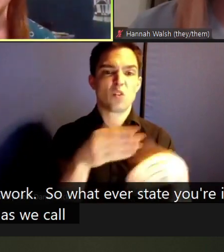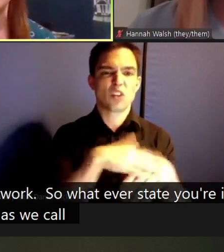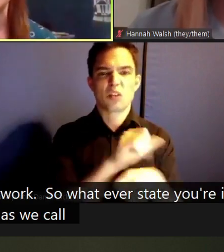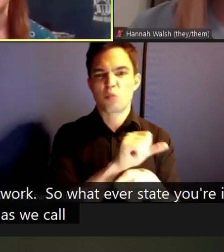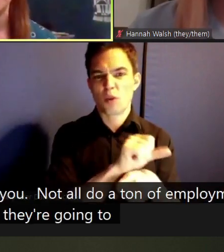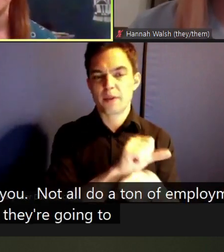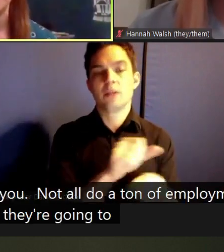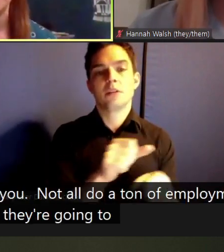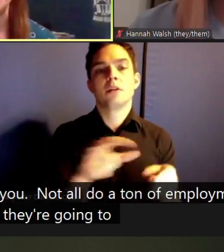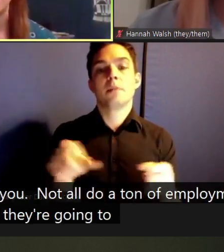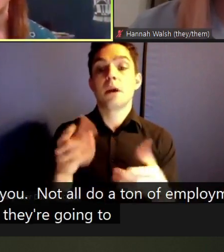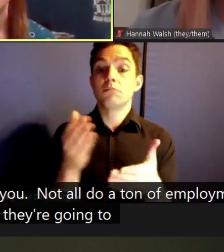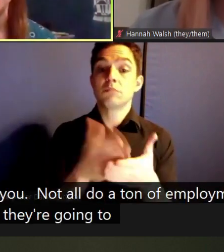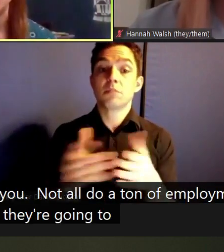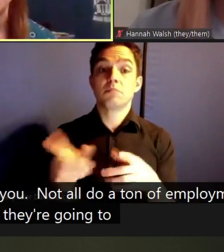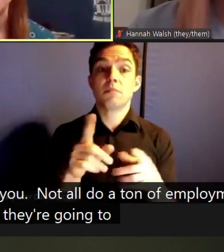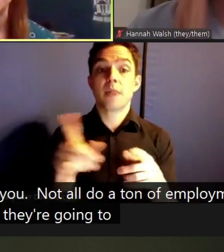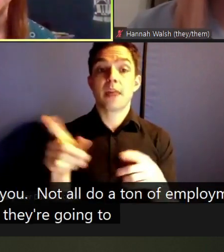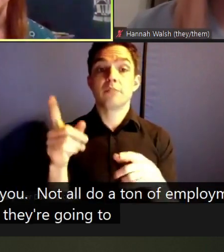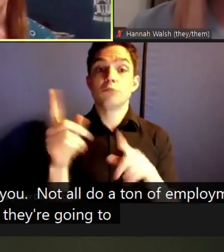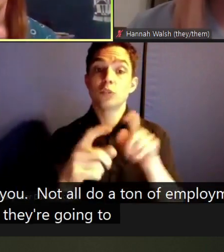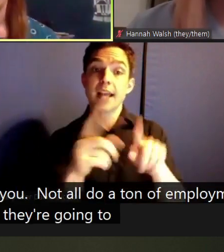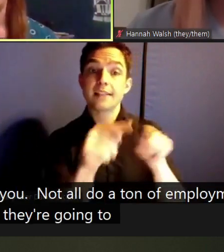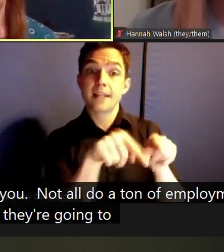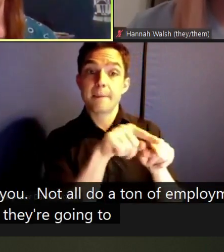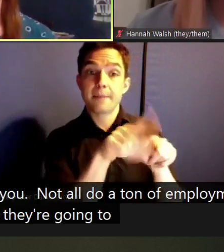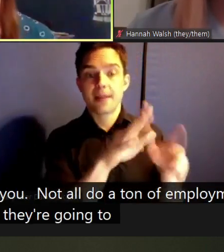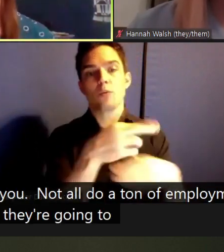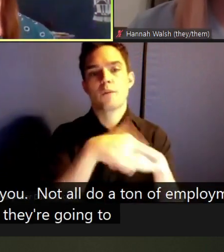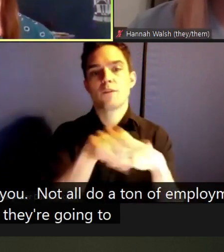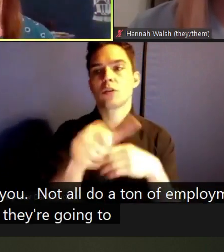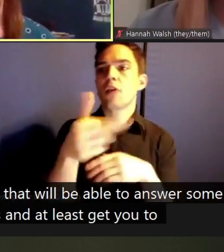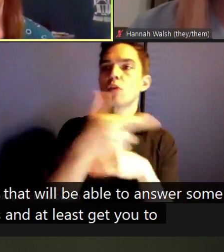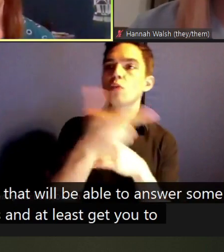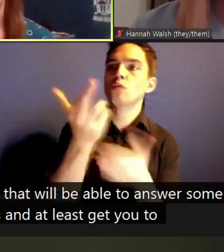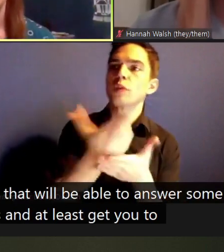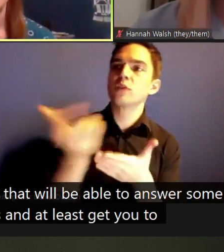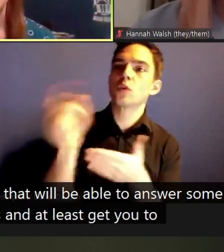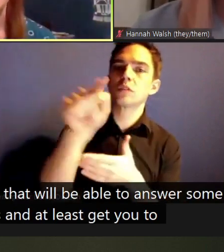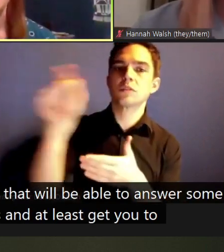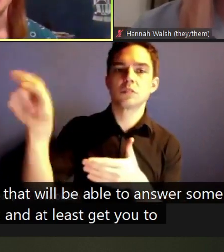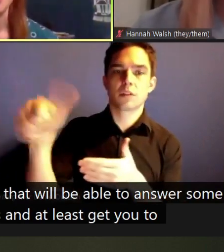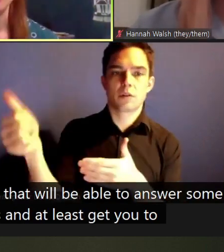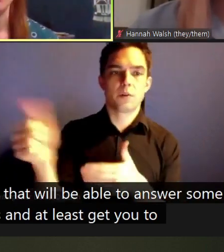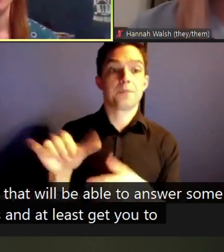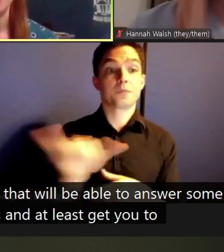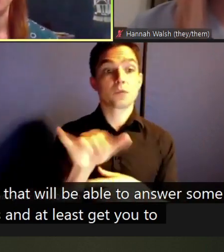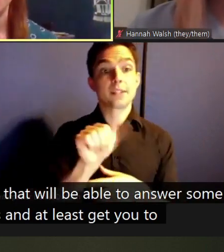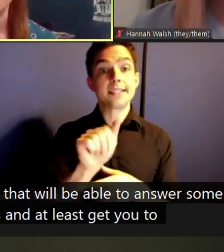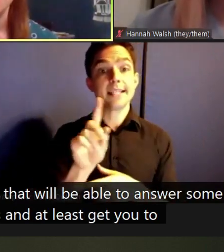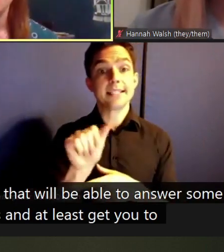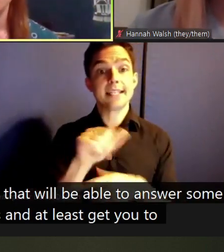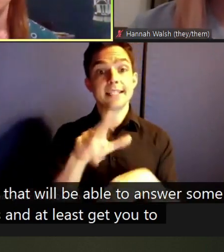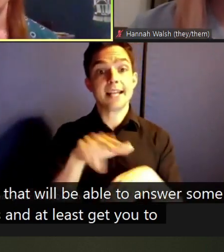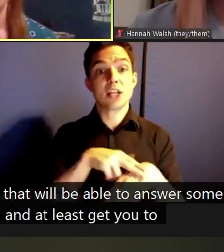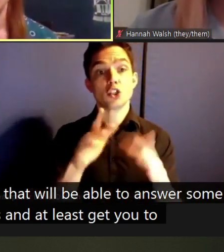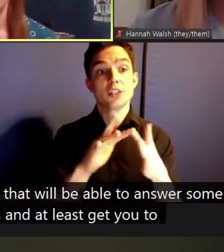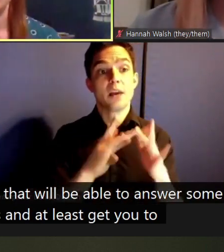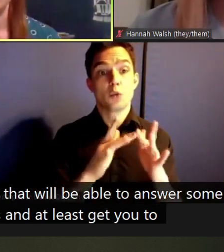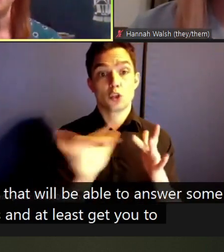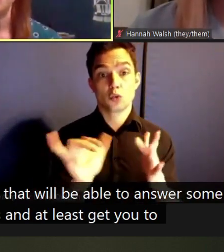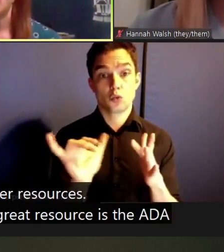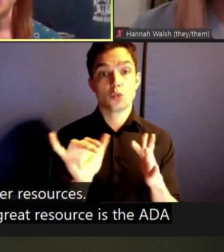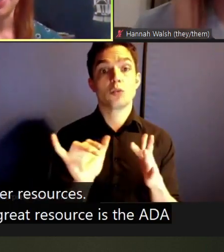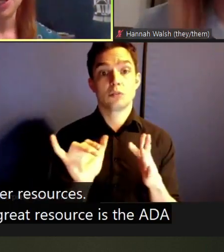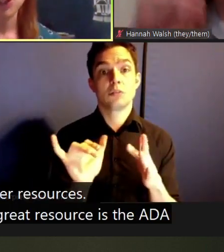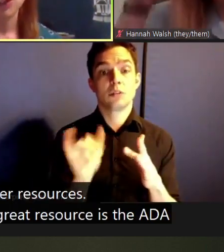questions and at least get you to some other resources. Another great resource is the ADA National Network. If you